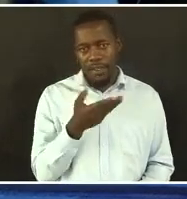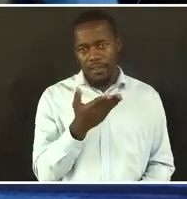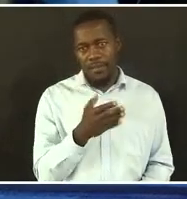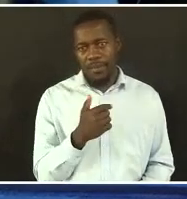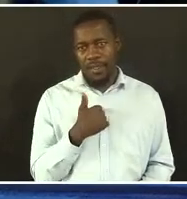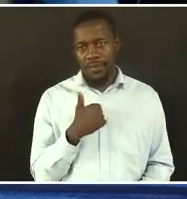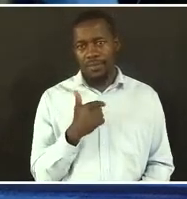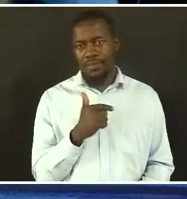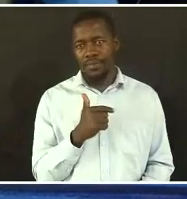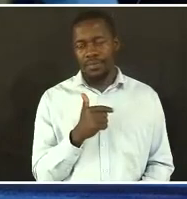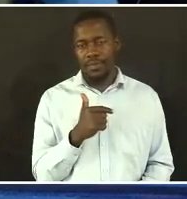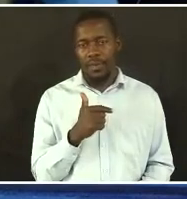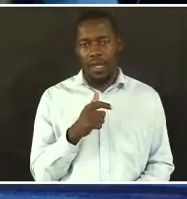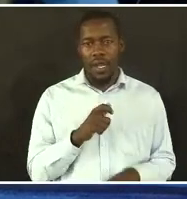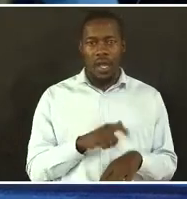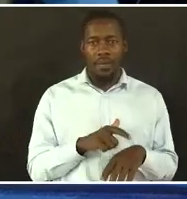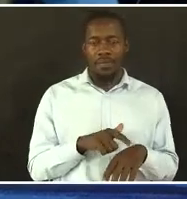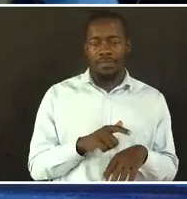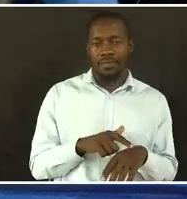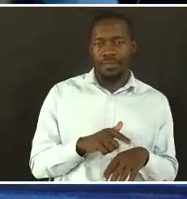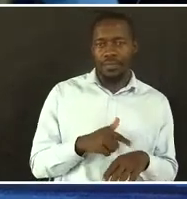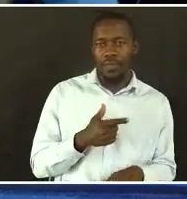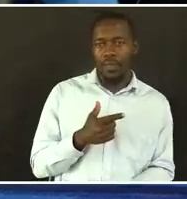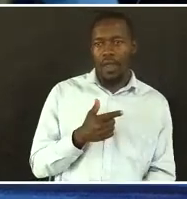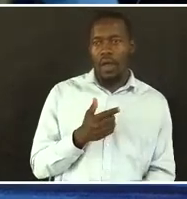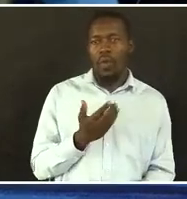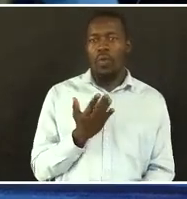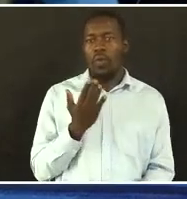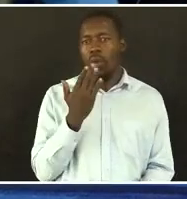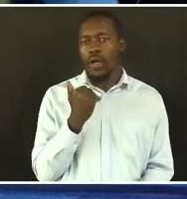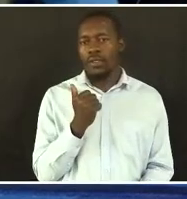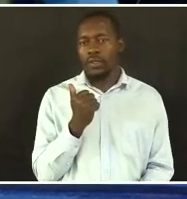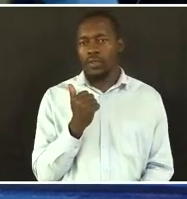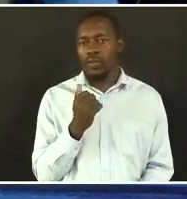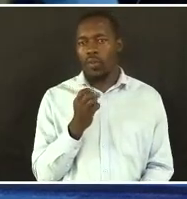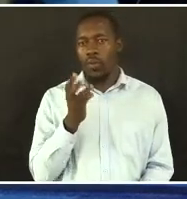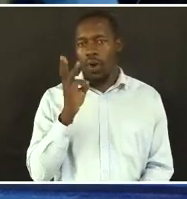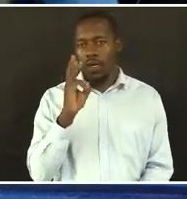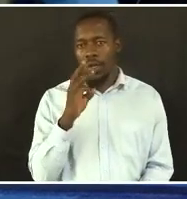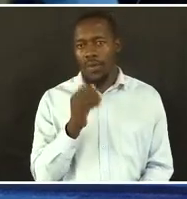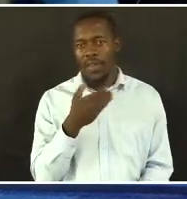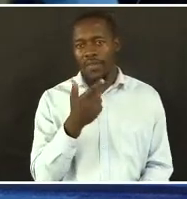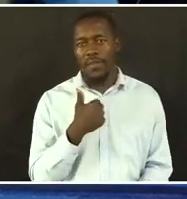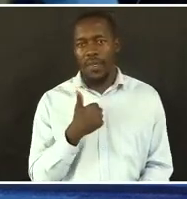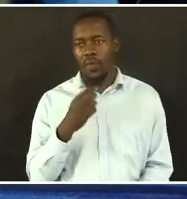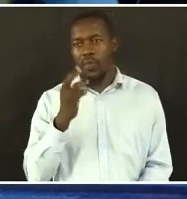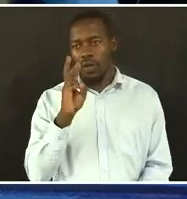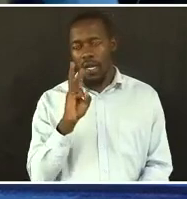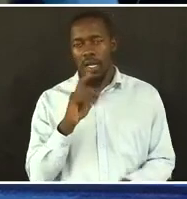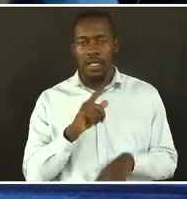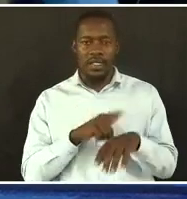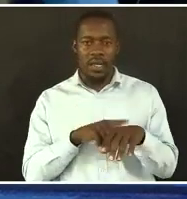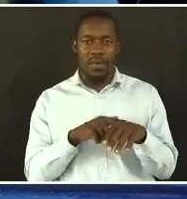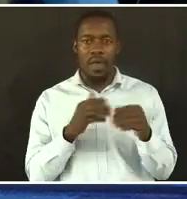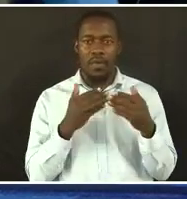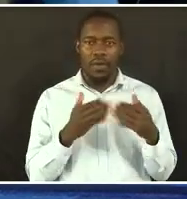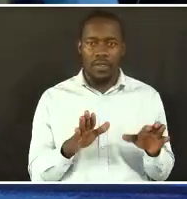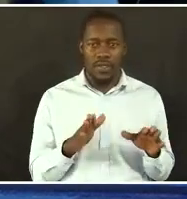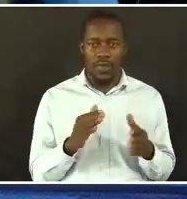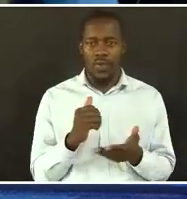was thirsty, and you gave me drink. I was a stranger, and you took me